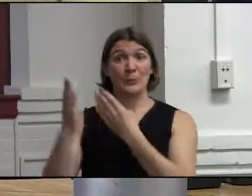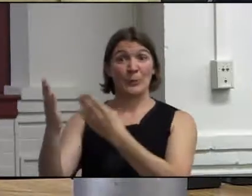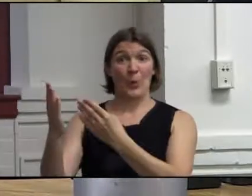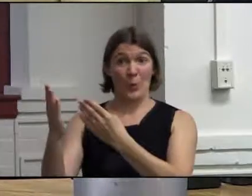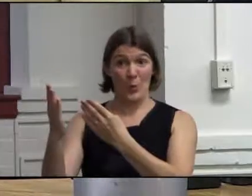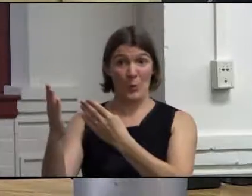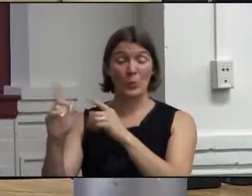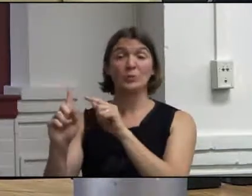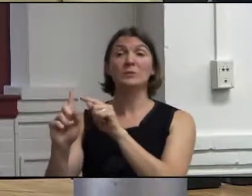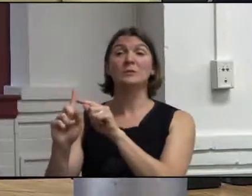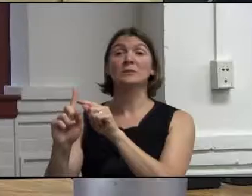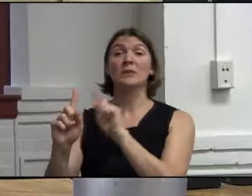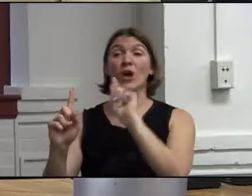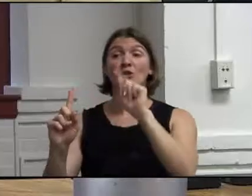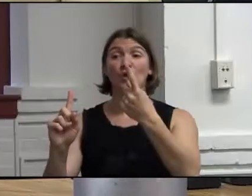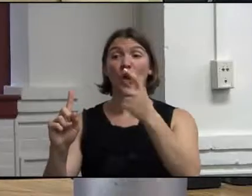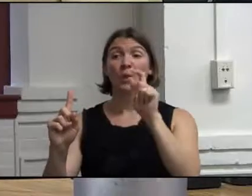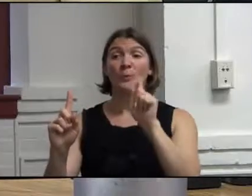be